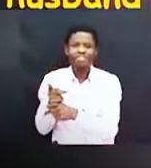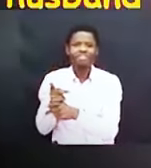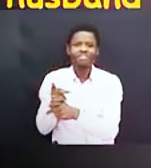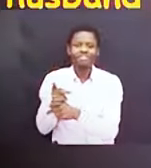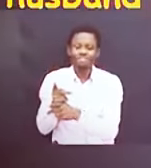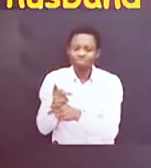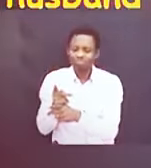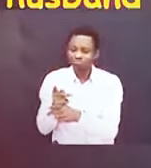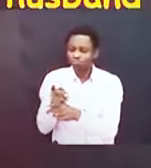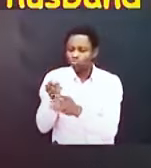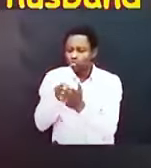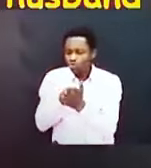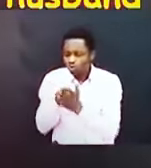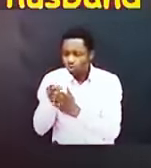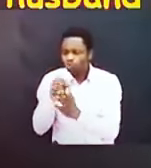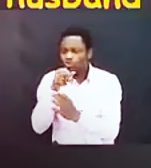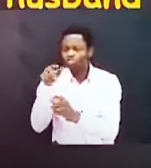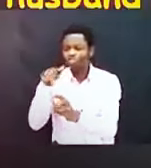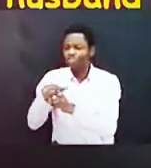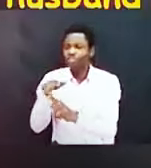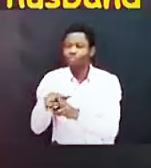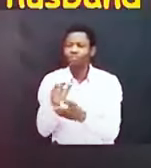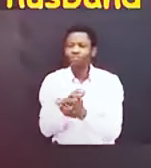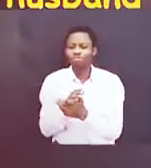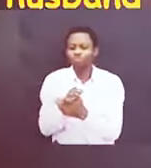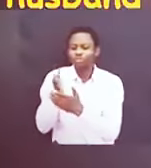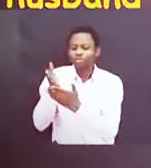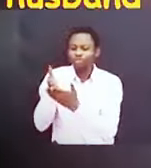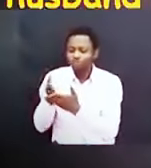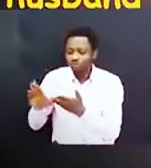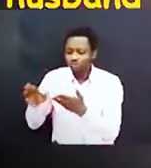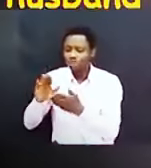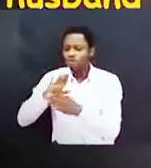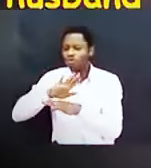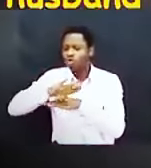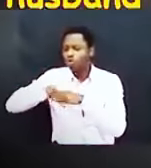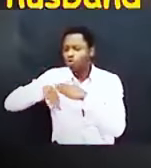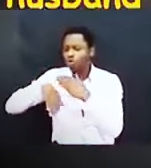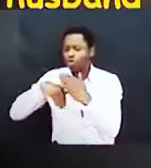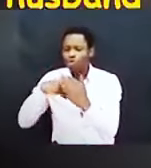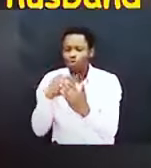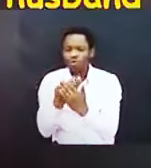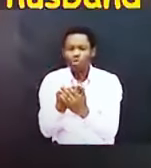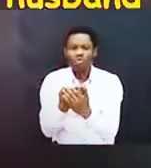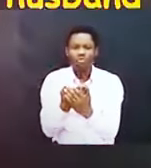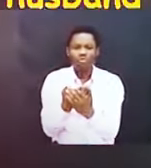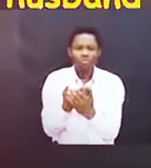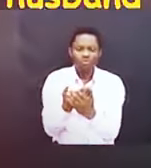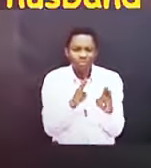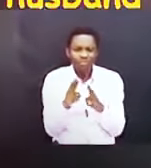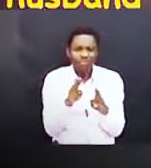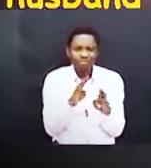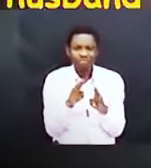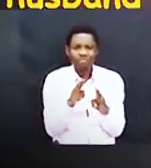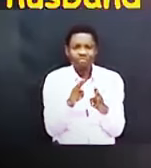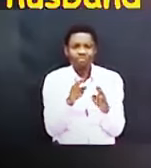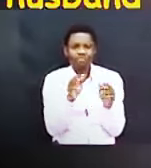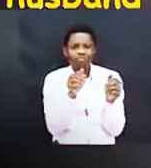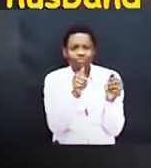fidelity, and to avoid all unseemly and immodest conduct